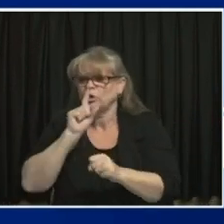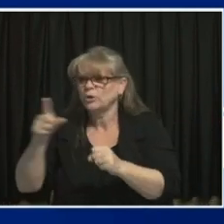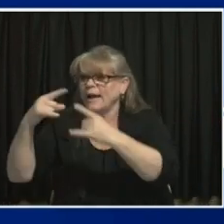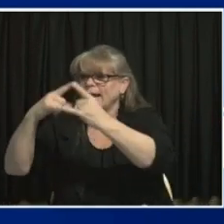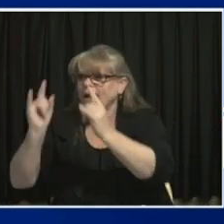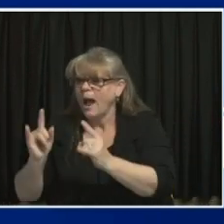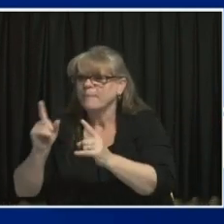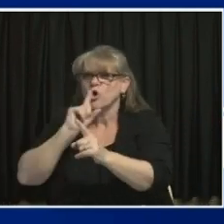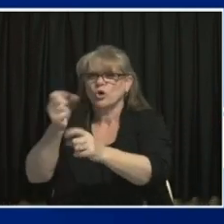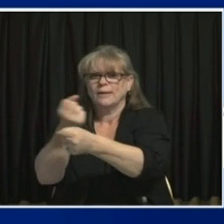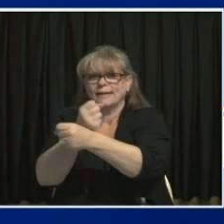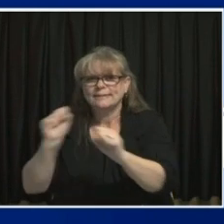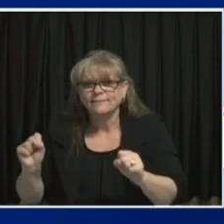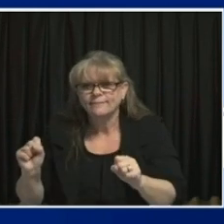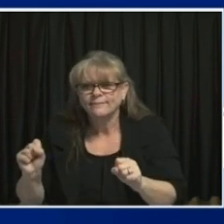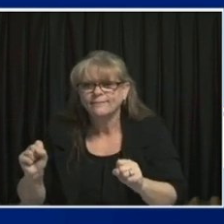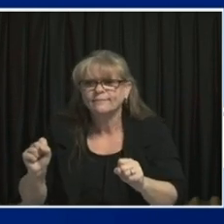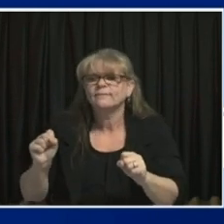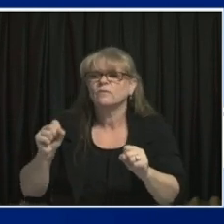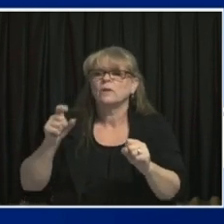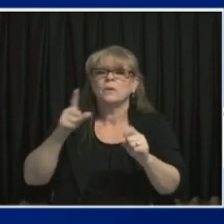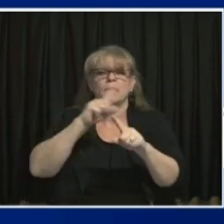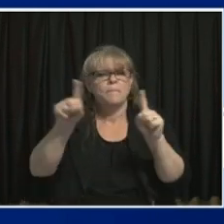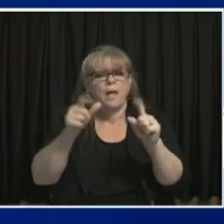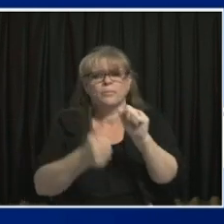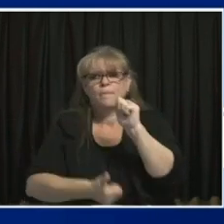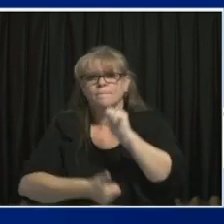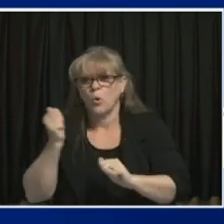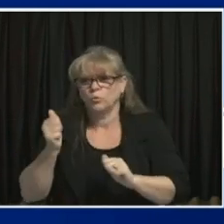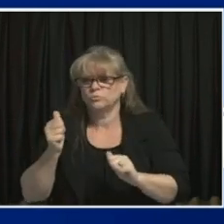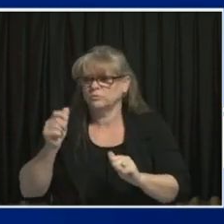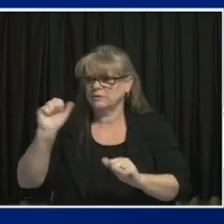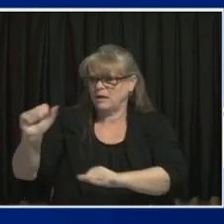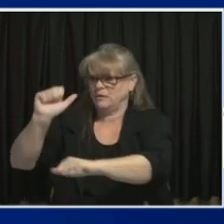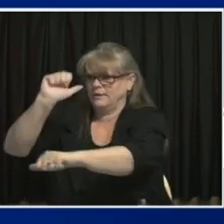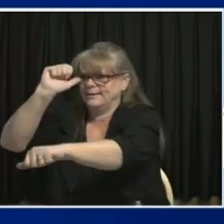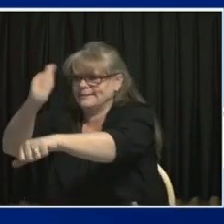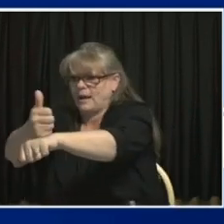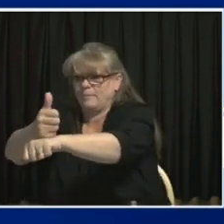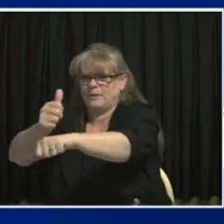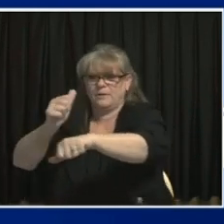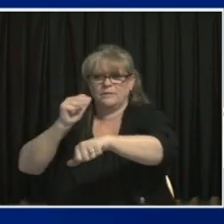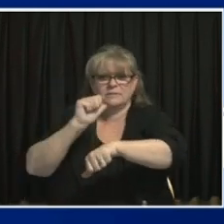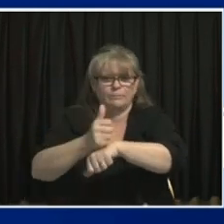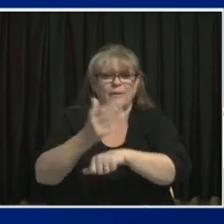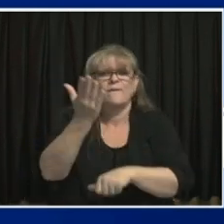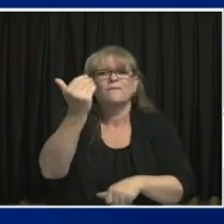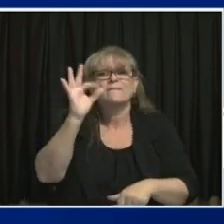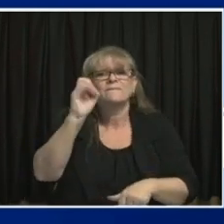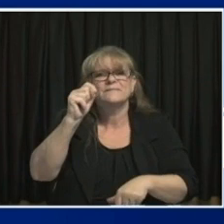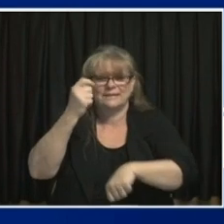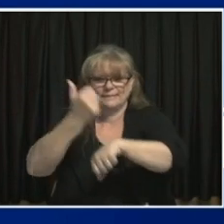Most of our campsites are 50, 100 feet apart. We're accepting campers by reservation only. You can visit